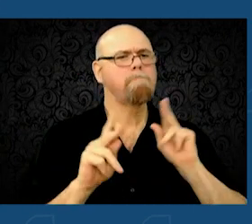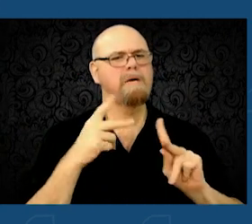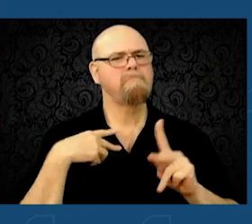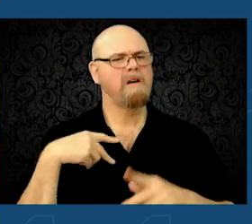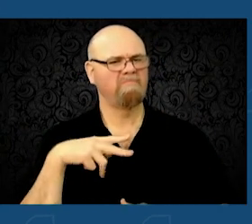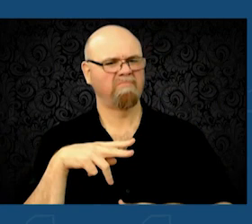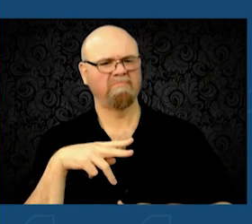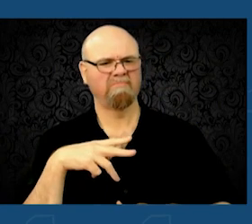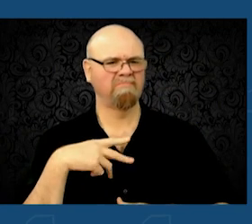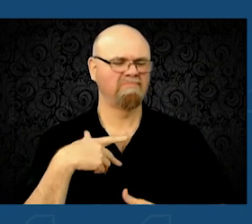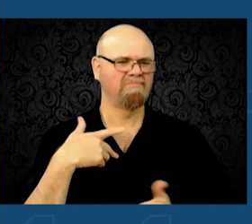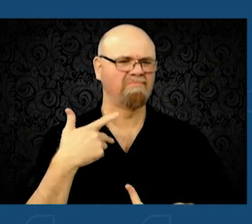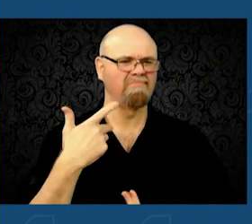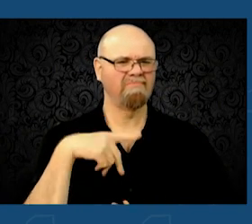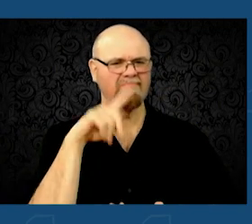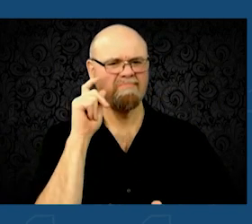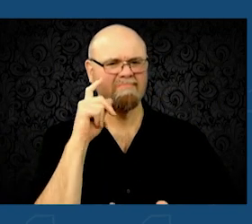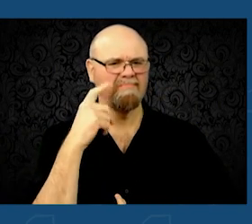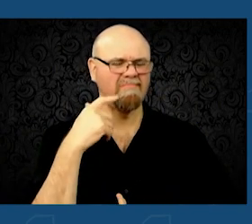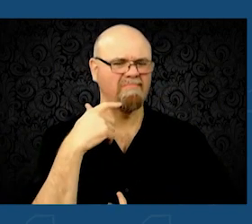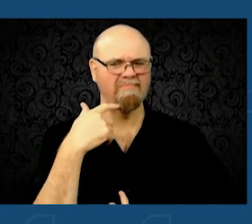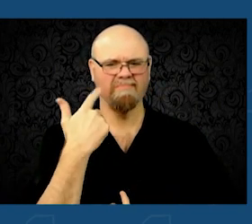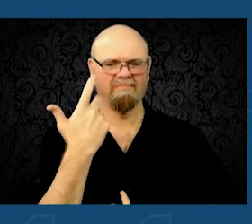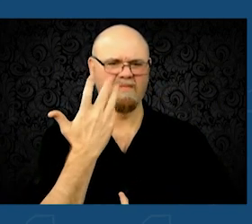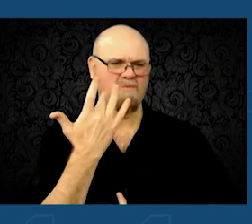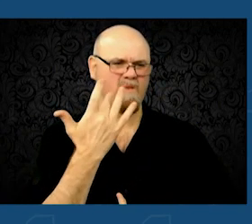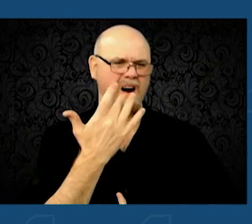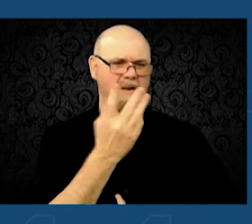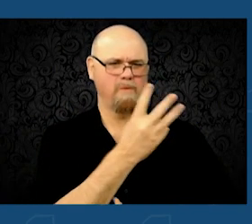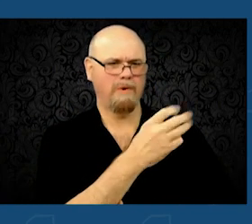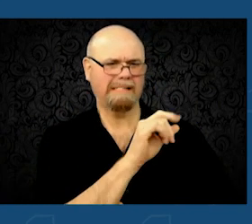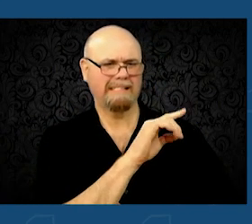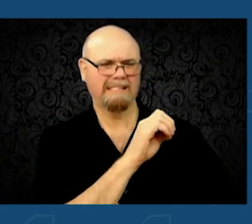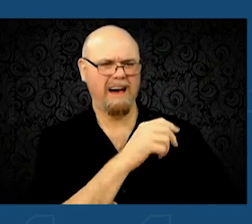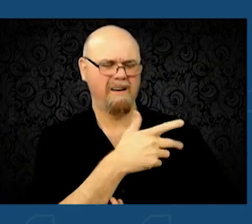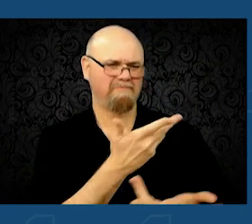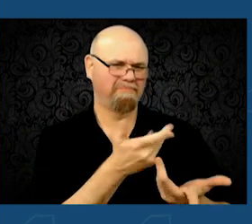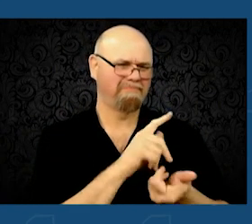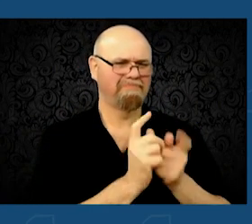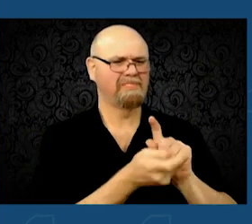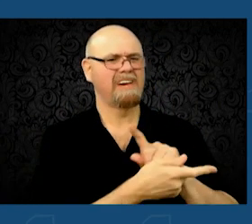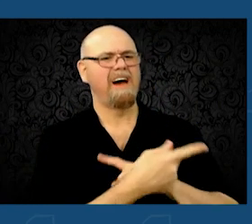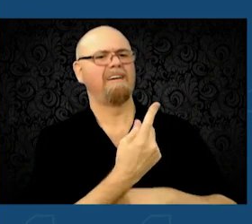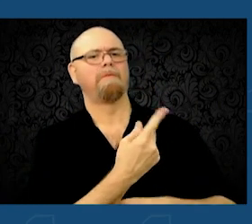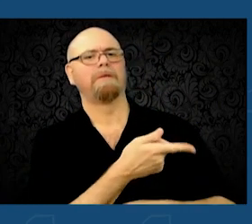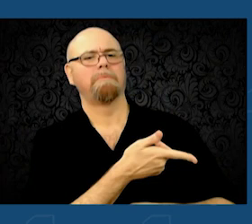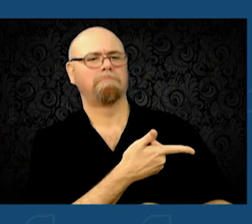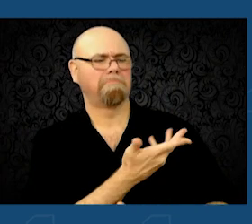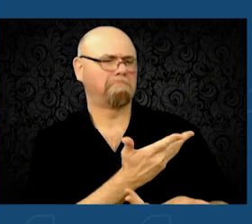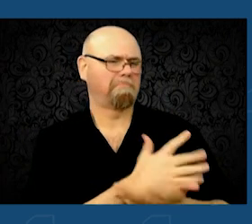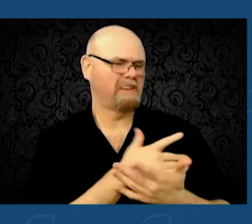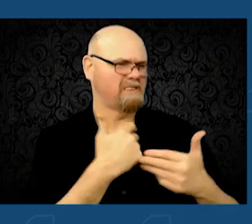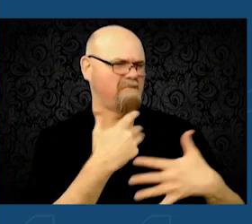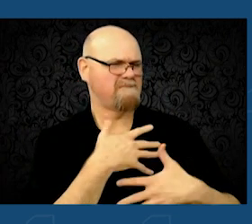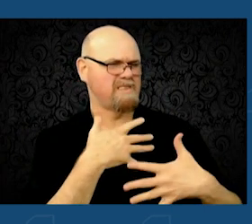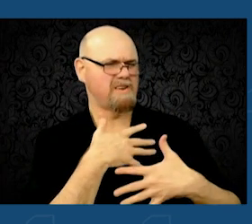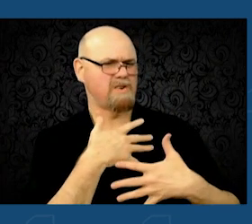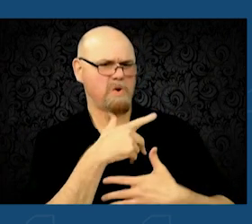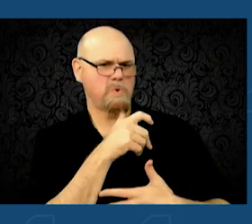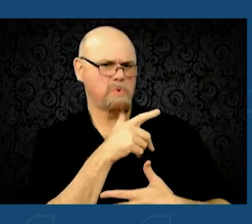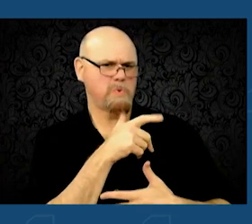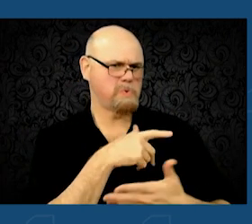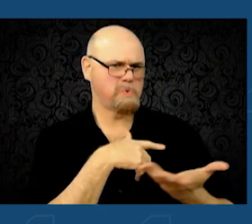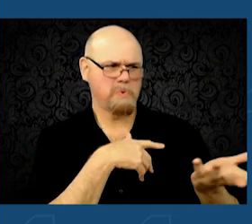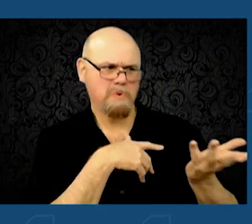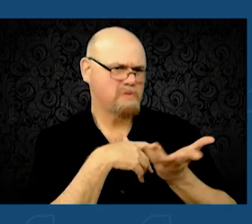changing demographics of the West Side. You started hearing the whispers of fear. Who are the new